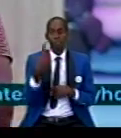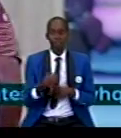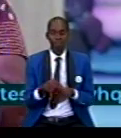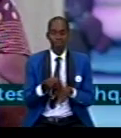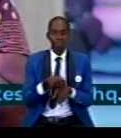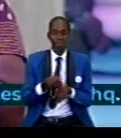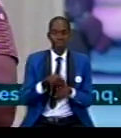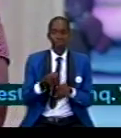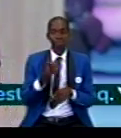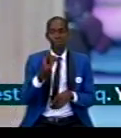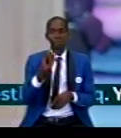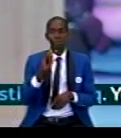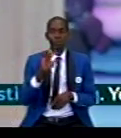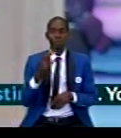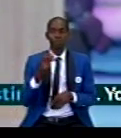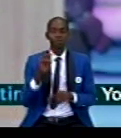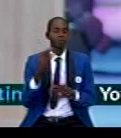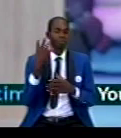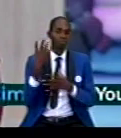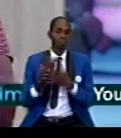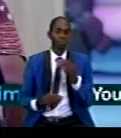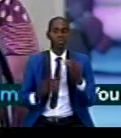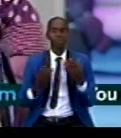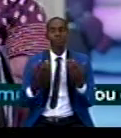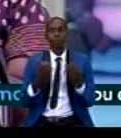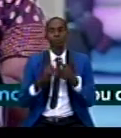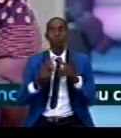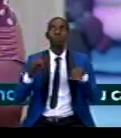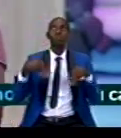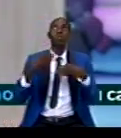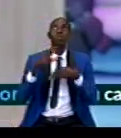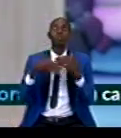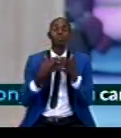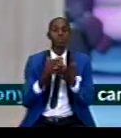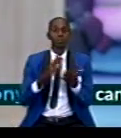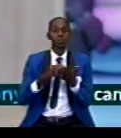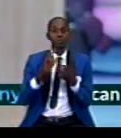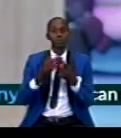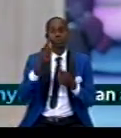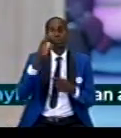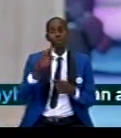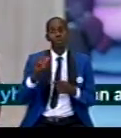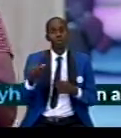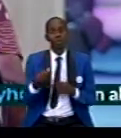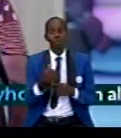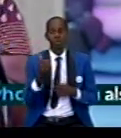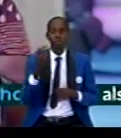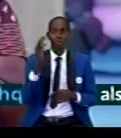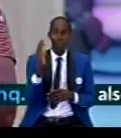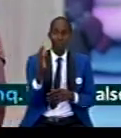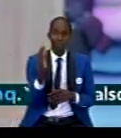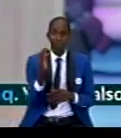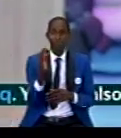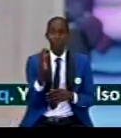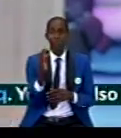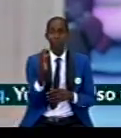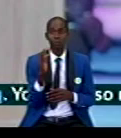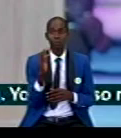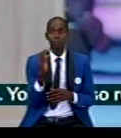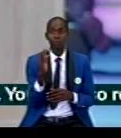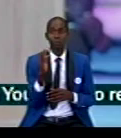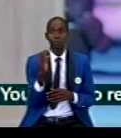God. There are many testimonies. I don't think time will permit me. I say may his name be praised forever